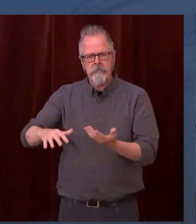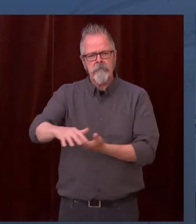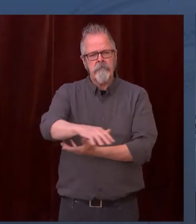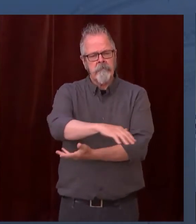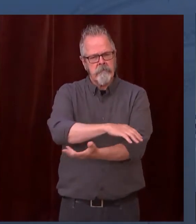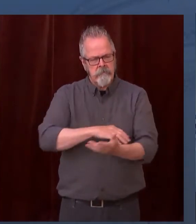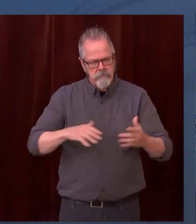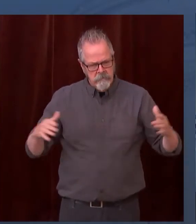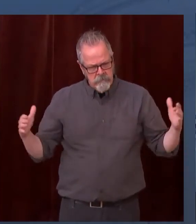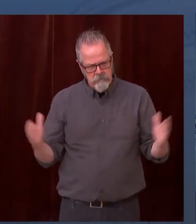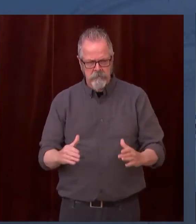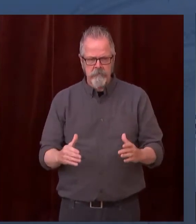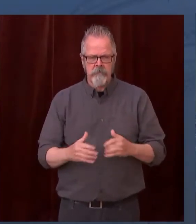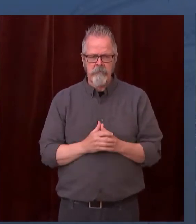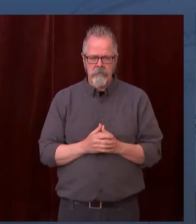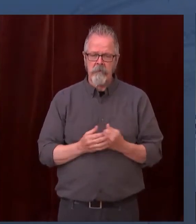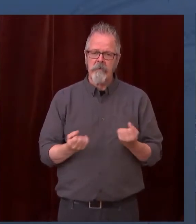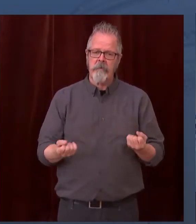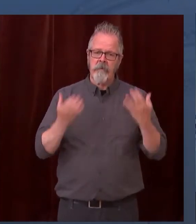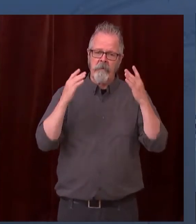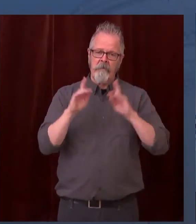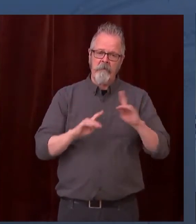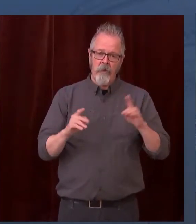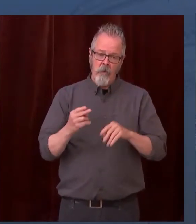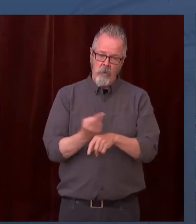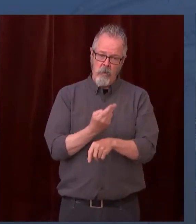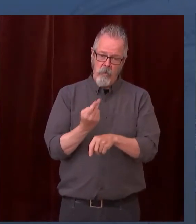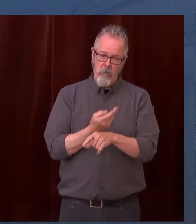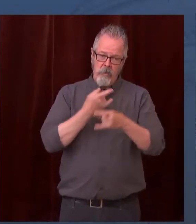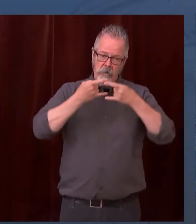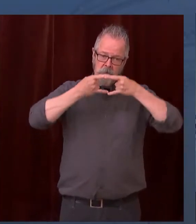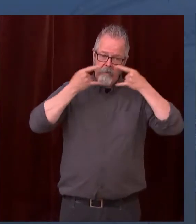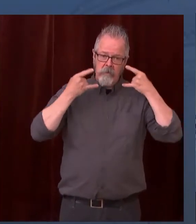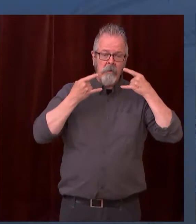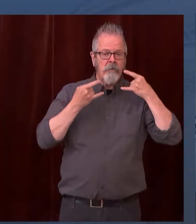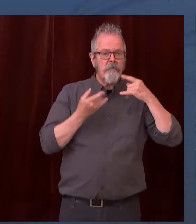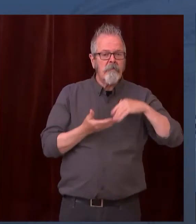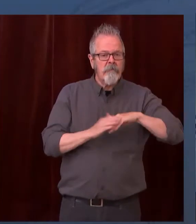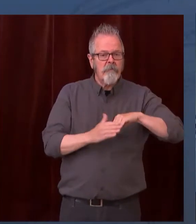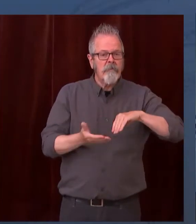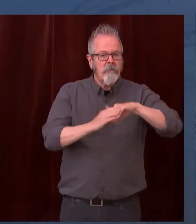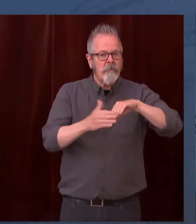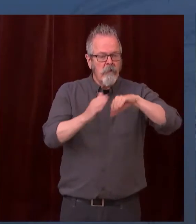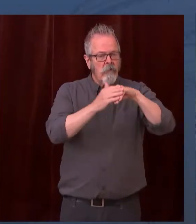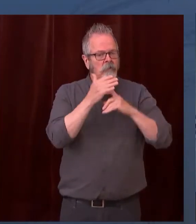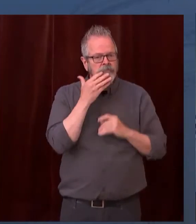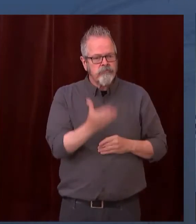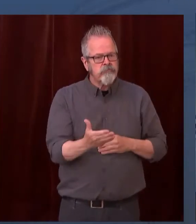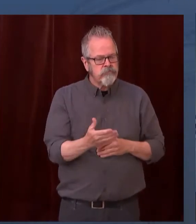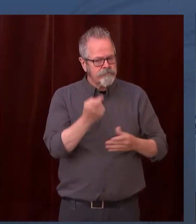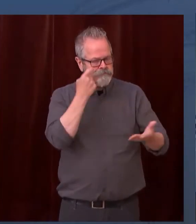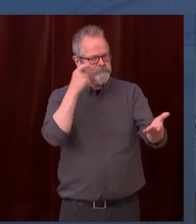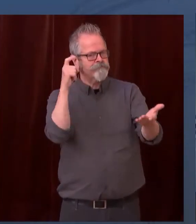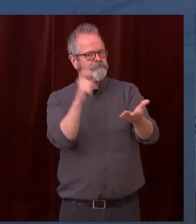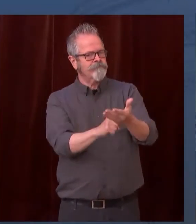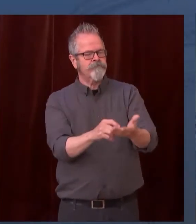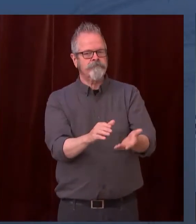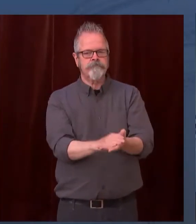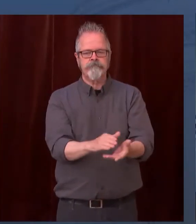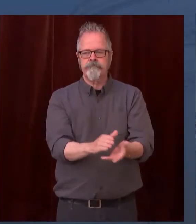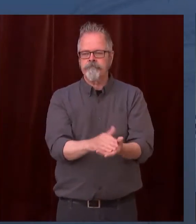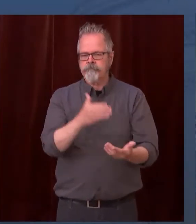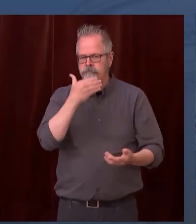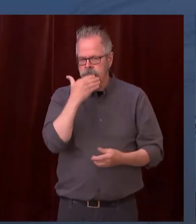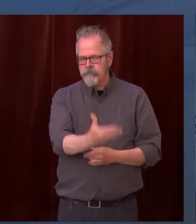over 2 weeks. So it's been a huge effort and a positive response. We're happy about that. And I also want to give a special thank